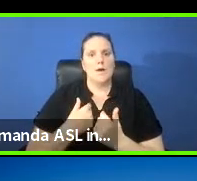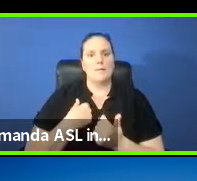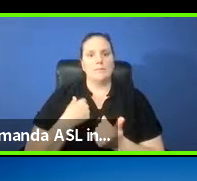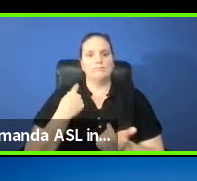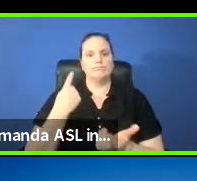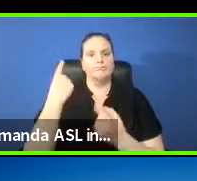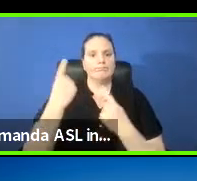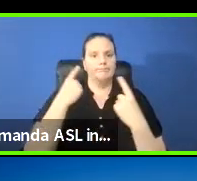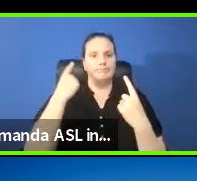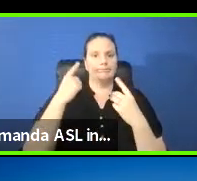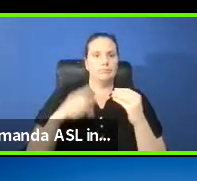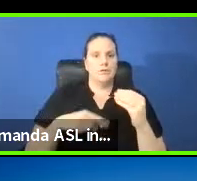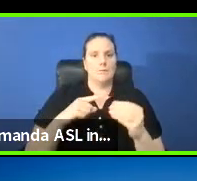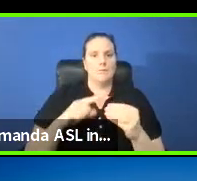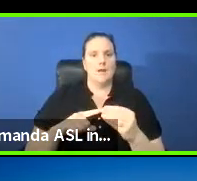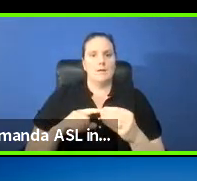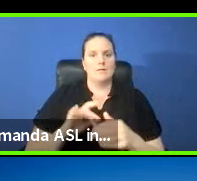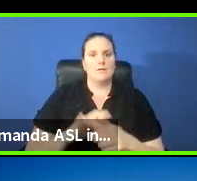about